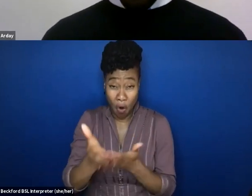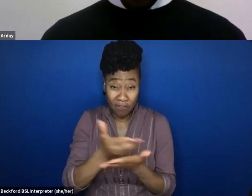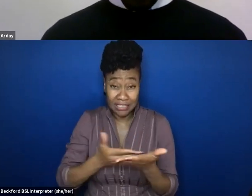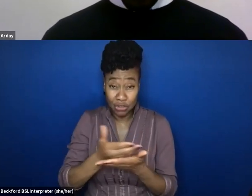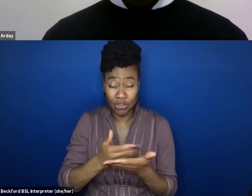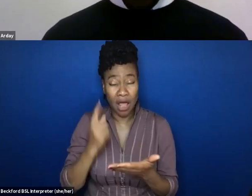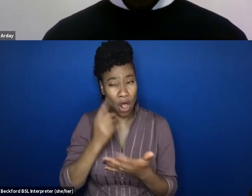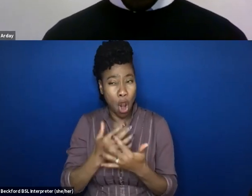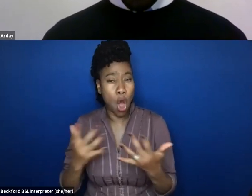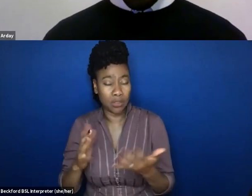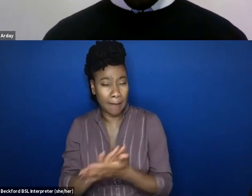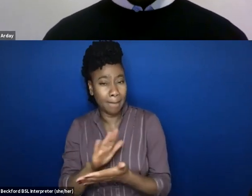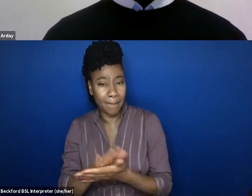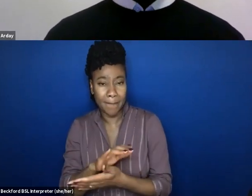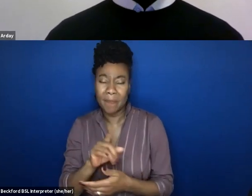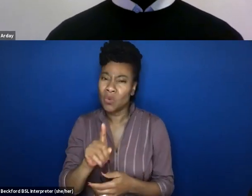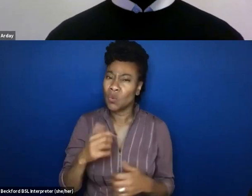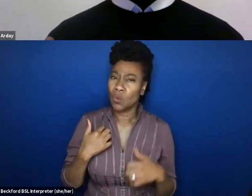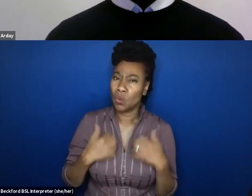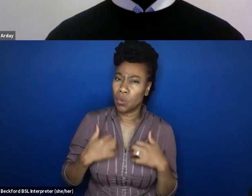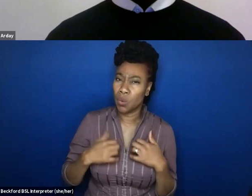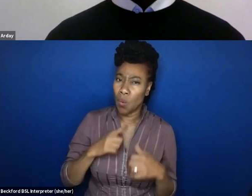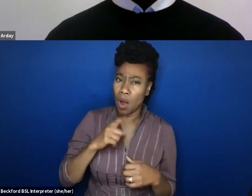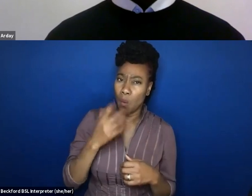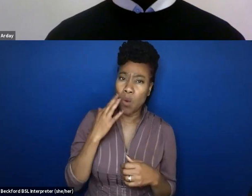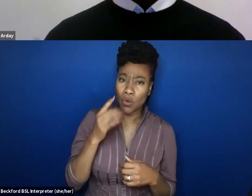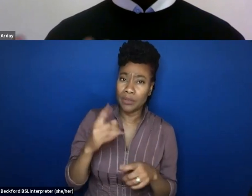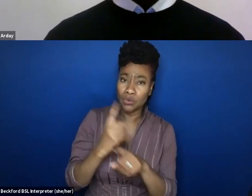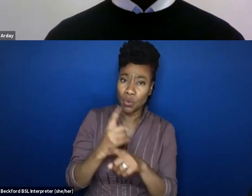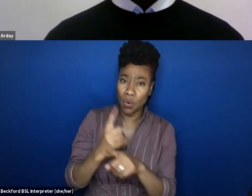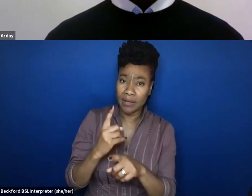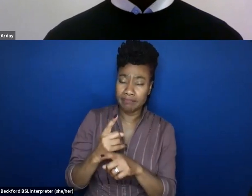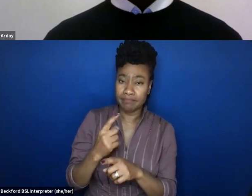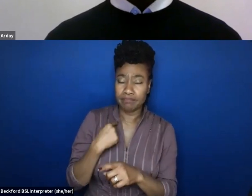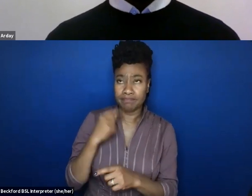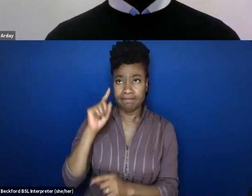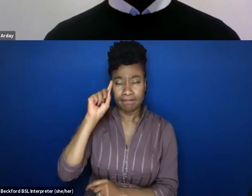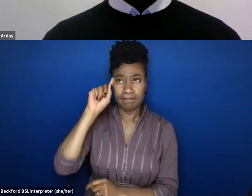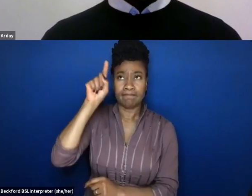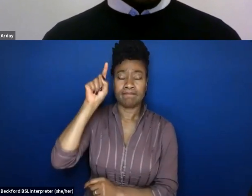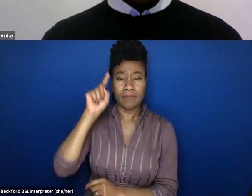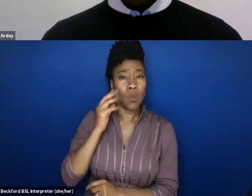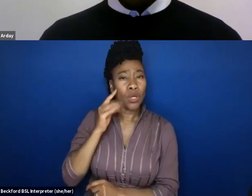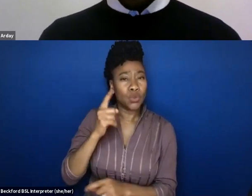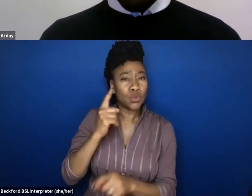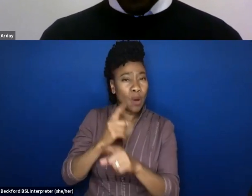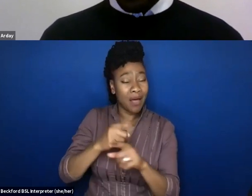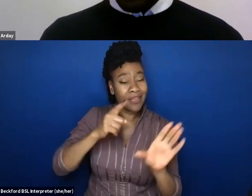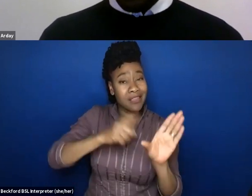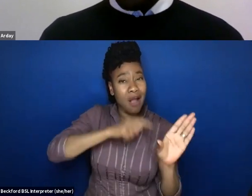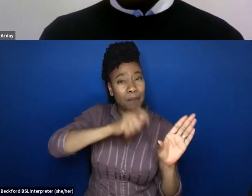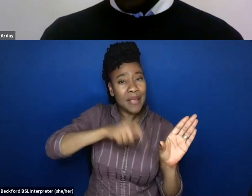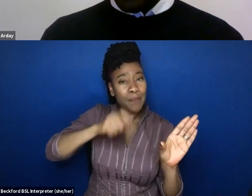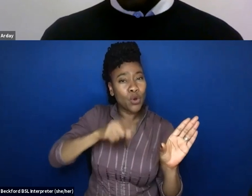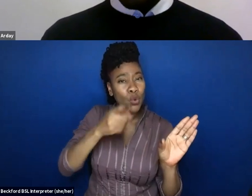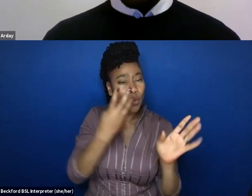that when you were talking, one of the things that I was thinking about, particularly when you're talking about those young people that you met